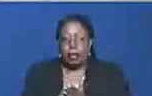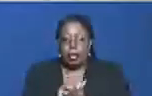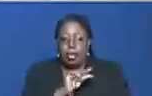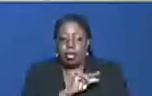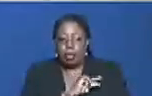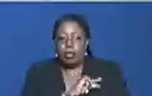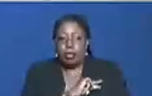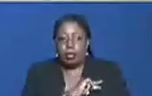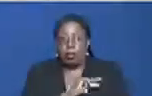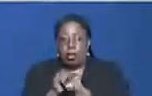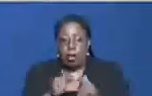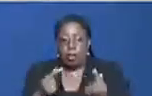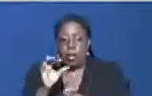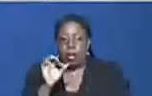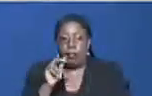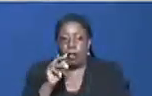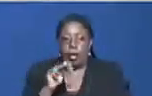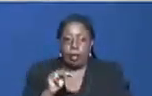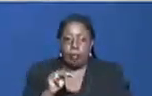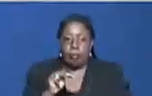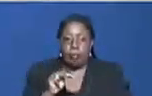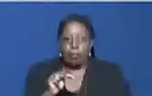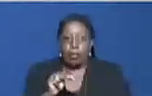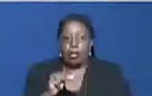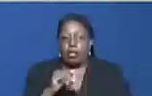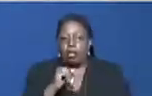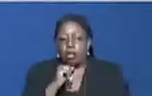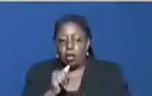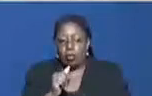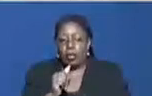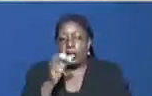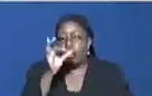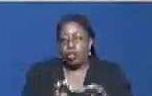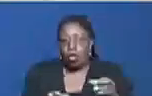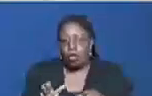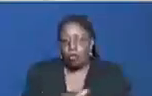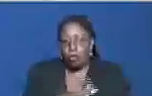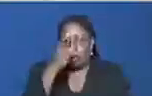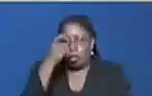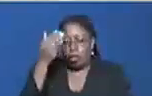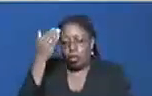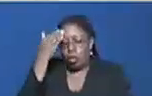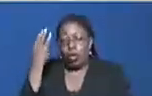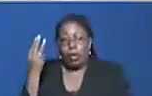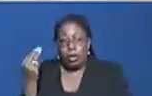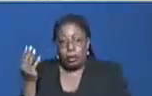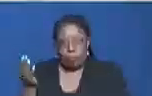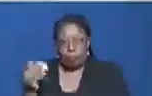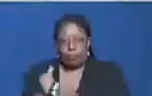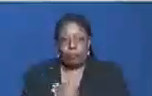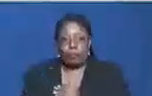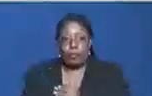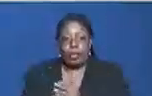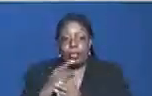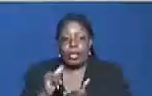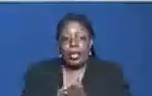Movement, there could be questions of impartiality. Well, to this, Grant Thompson in her decision explained that judges are guided by